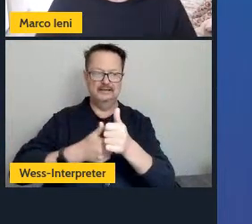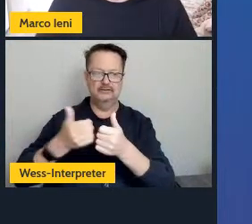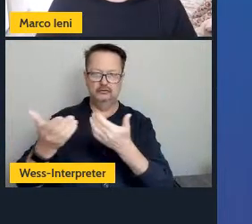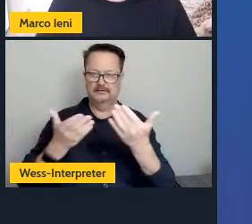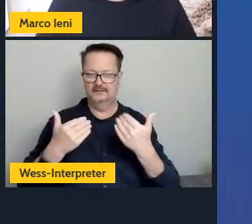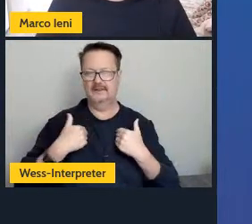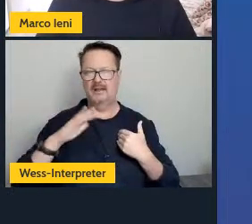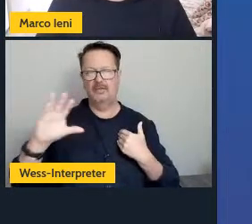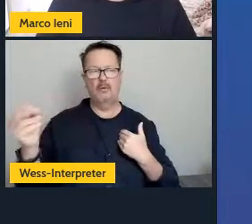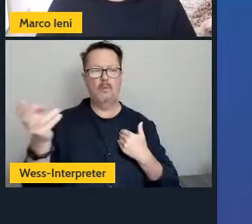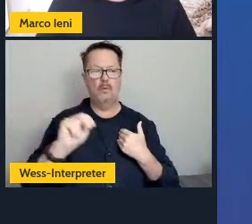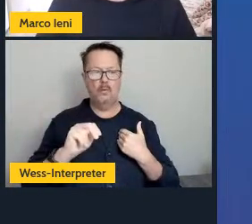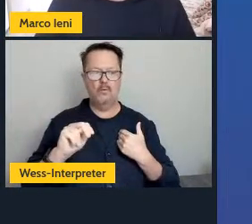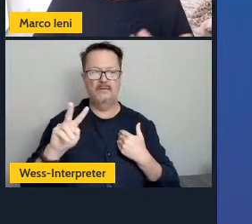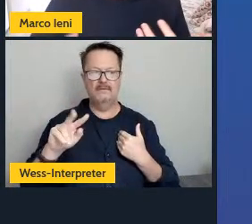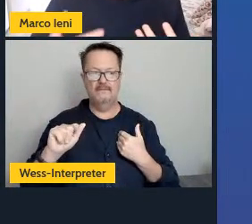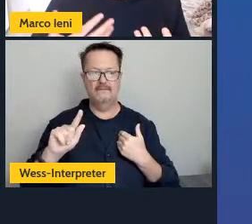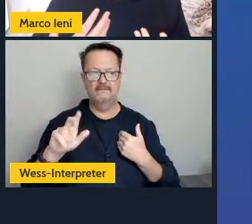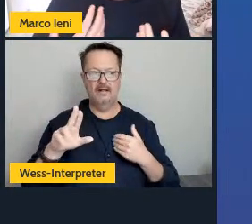values. So